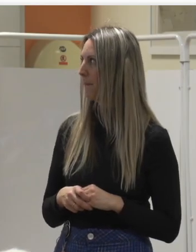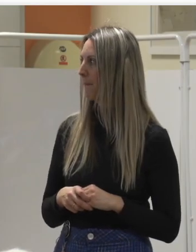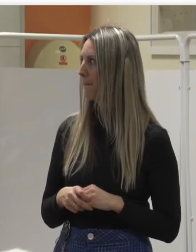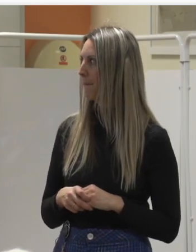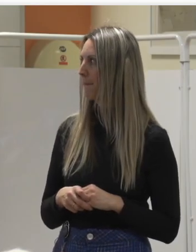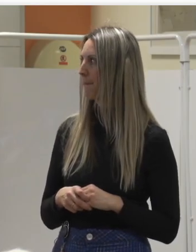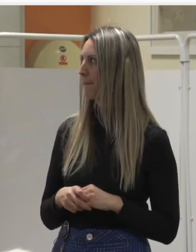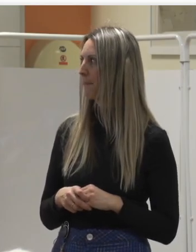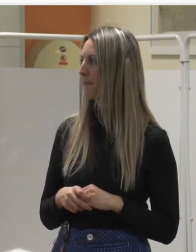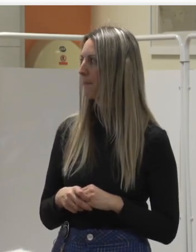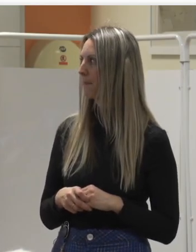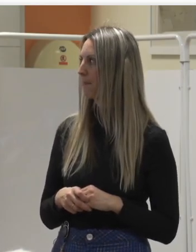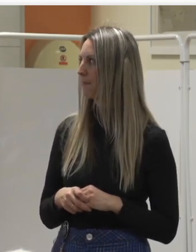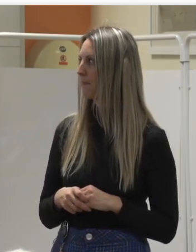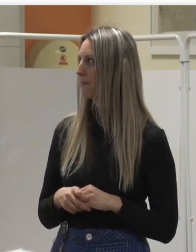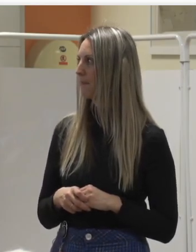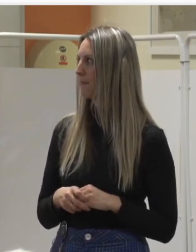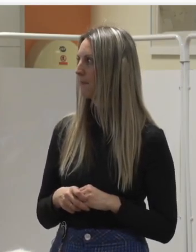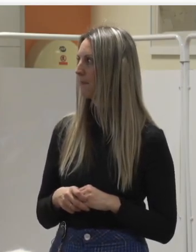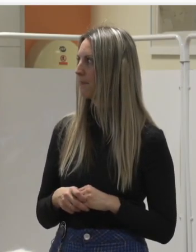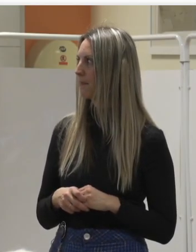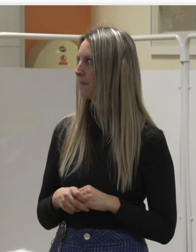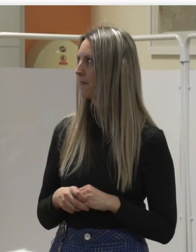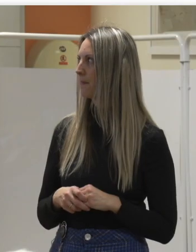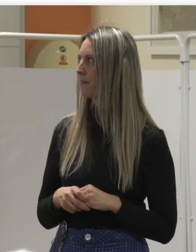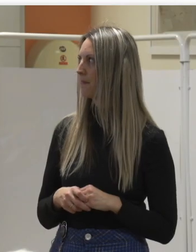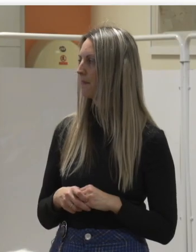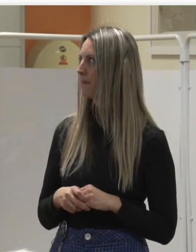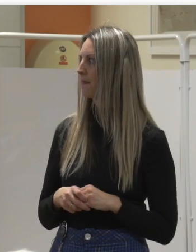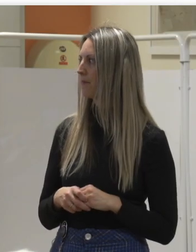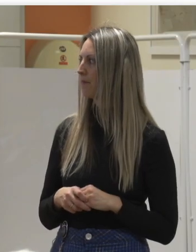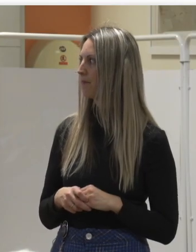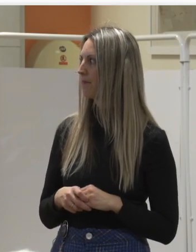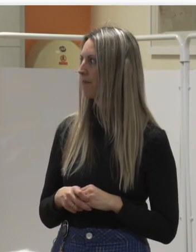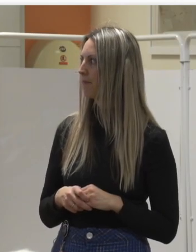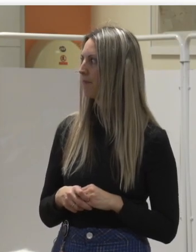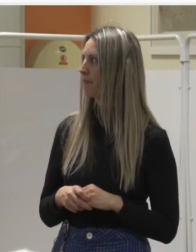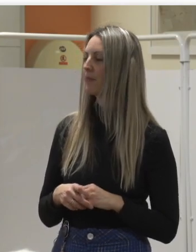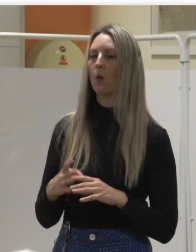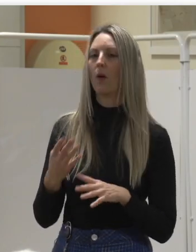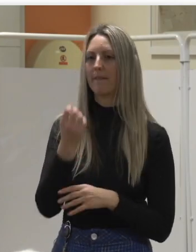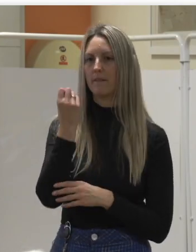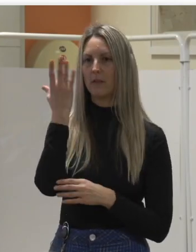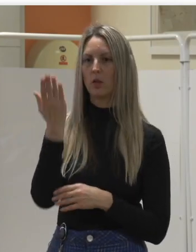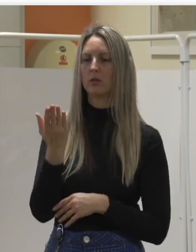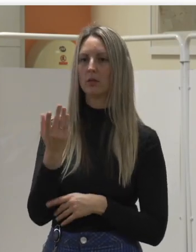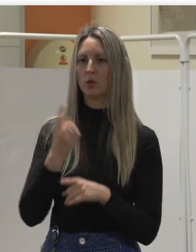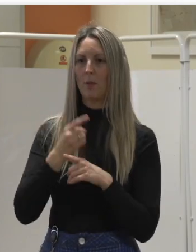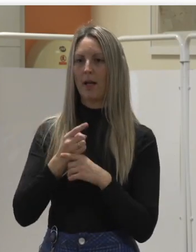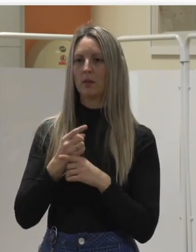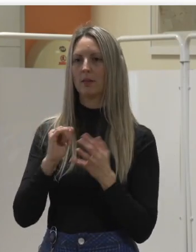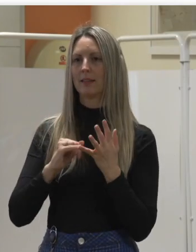Okay, so I'm covered all those tests, and I didn't mention about scans. So when we are not